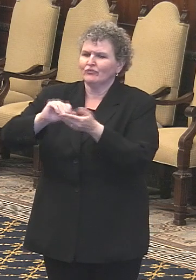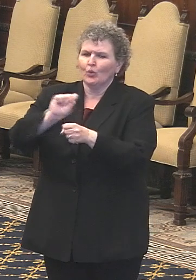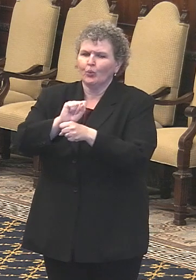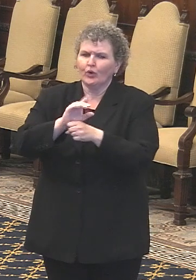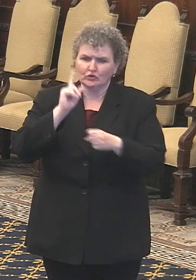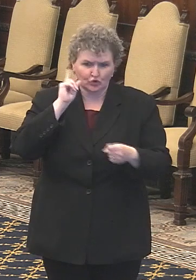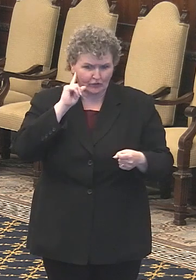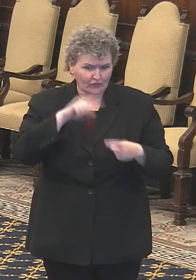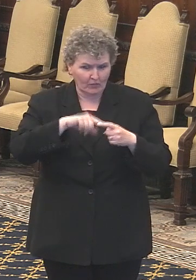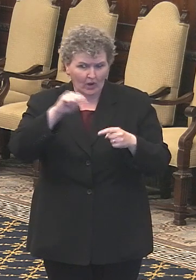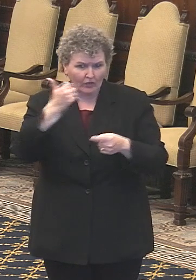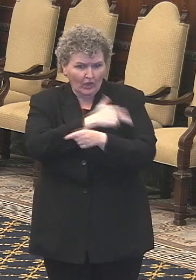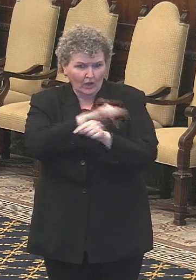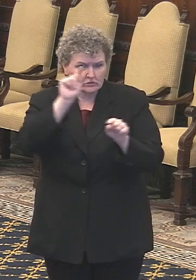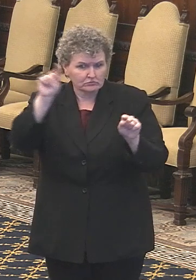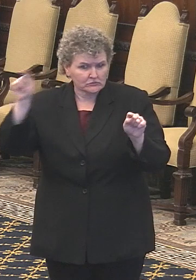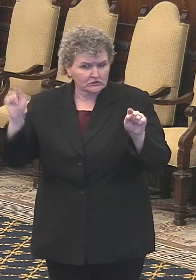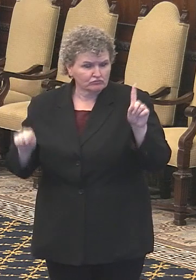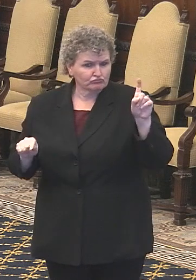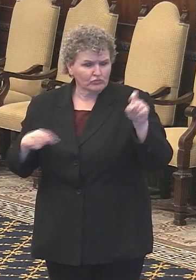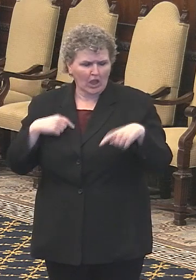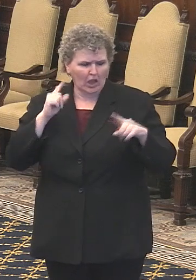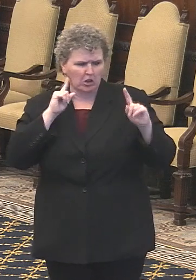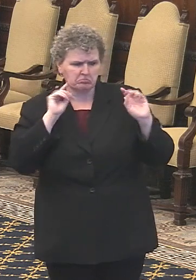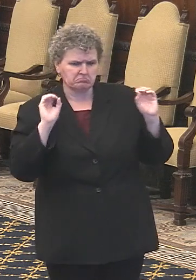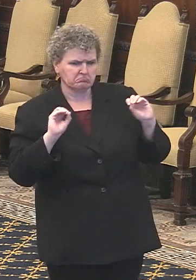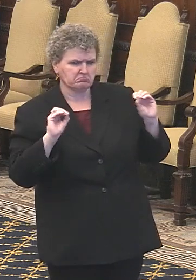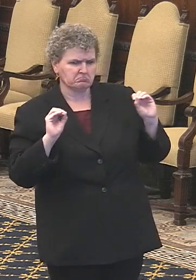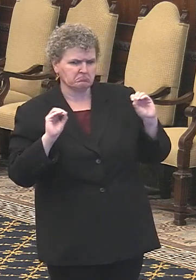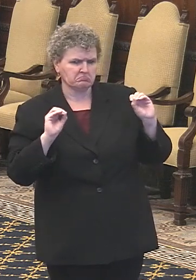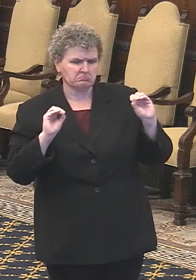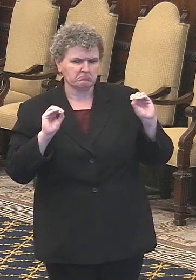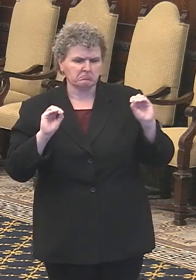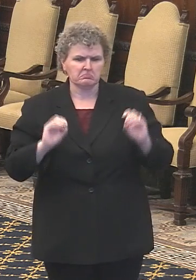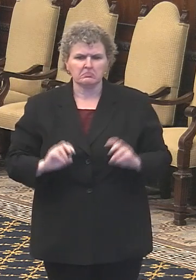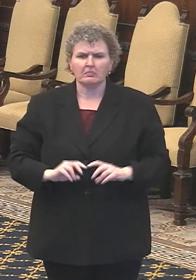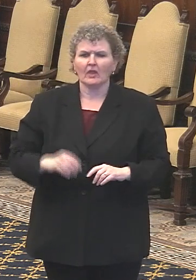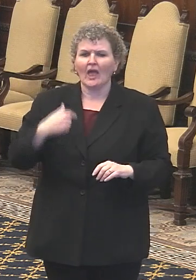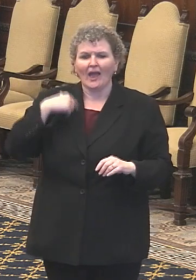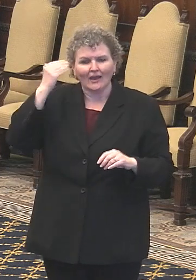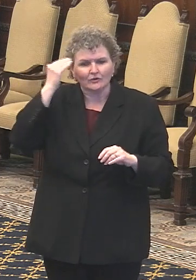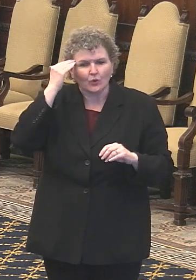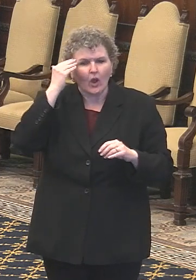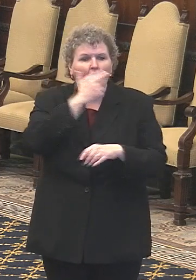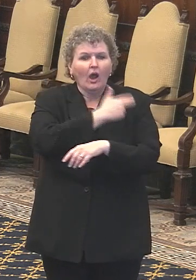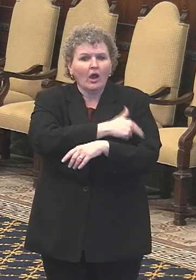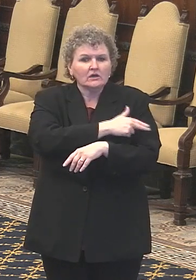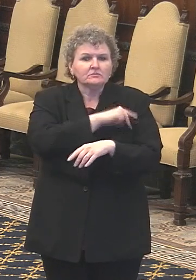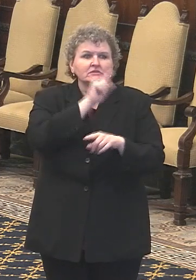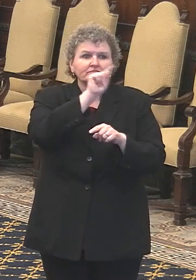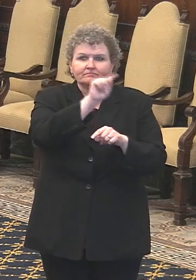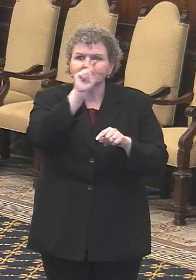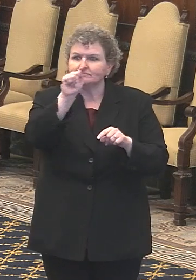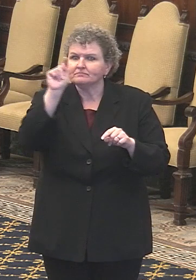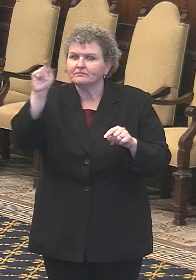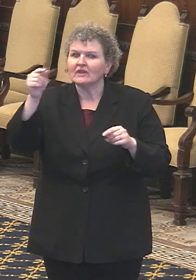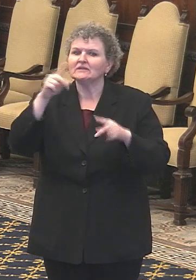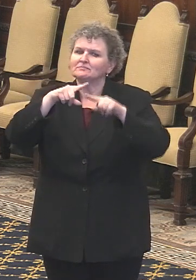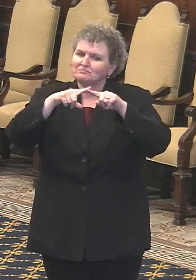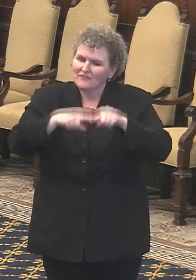city? I have not heard that from other hospitals. I do know that hospitals, that they rely on the revenue from patients